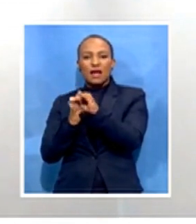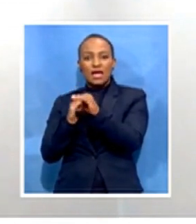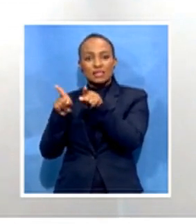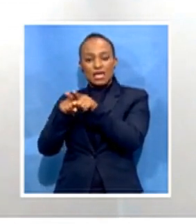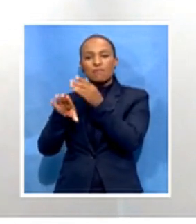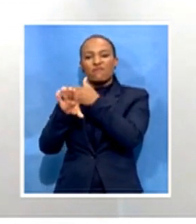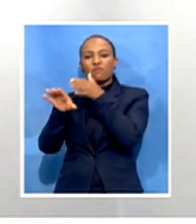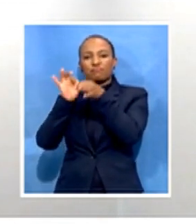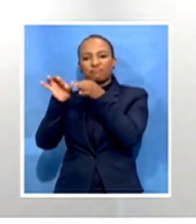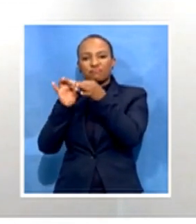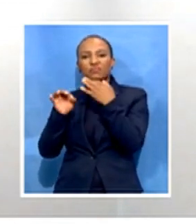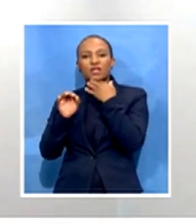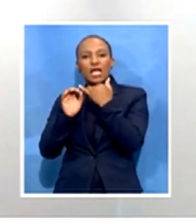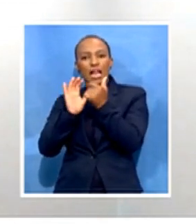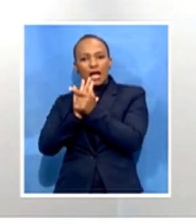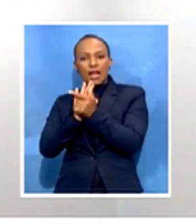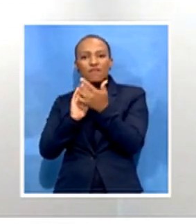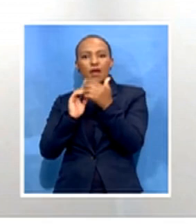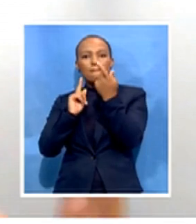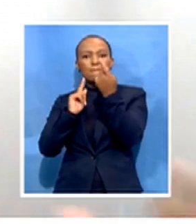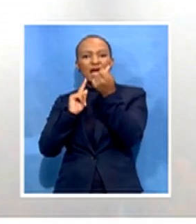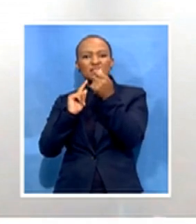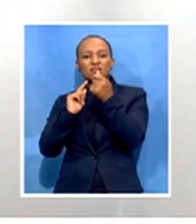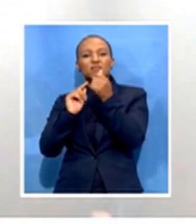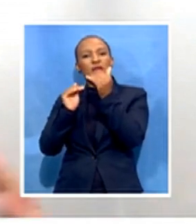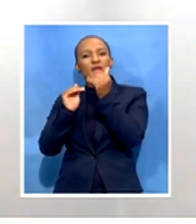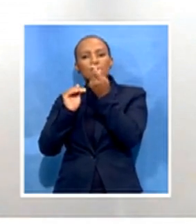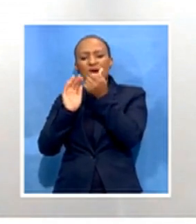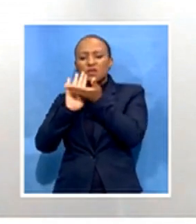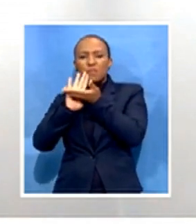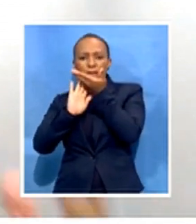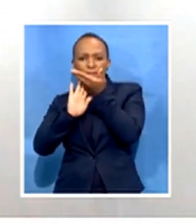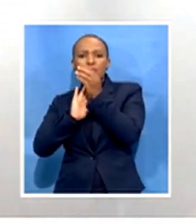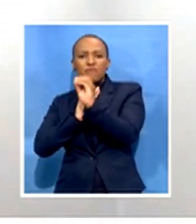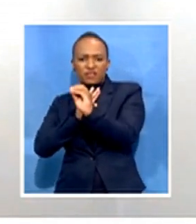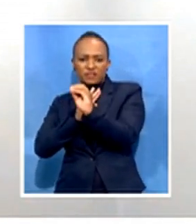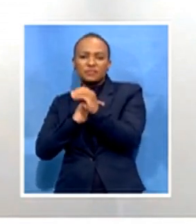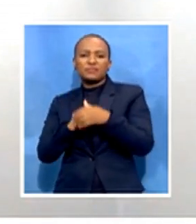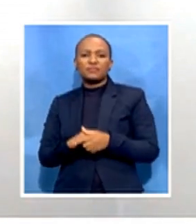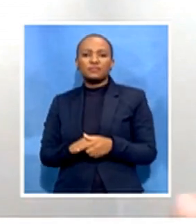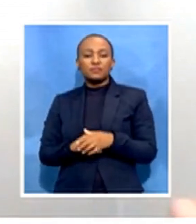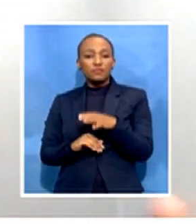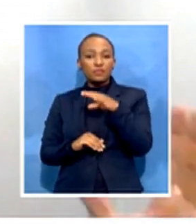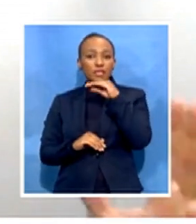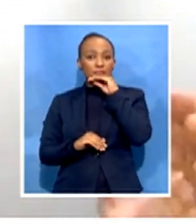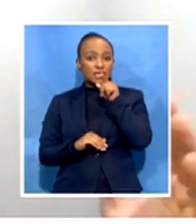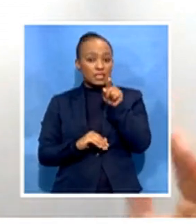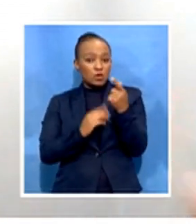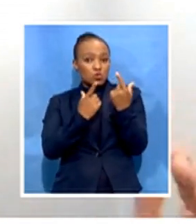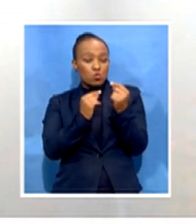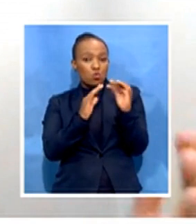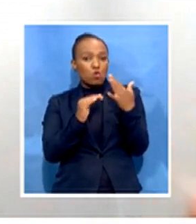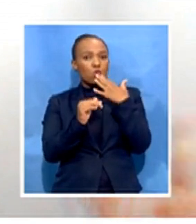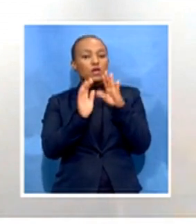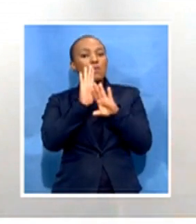a few cents higher. So what's that doing? It's just improving their margins. So if you